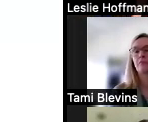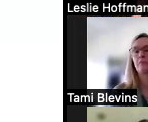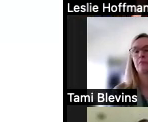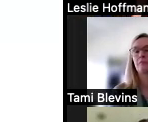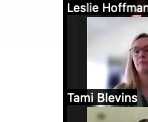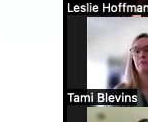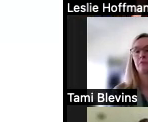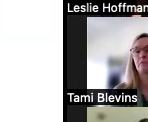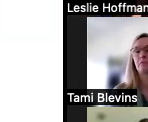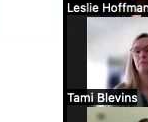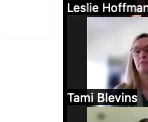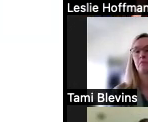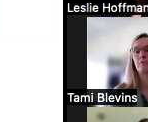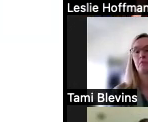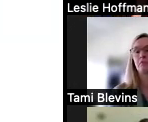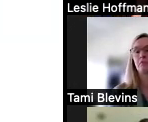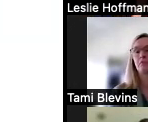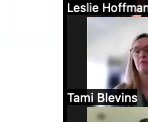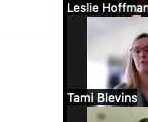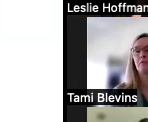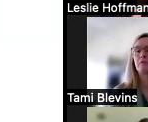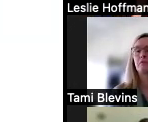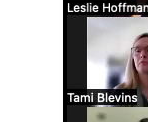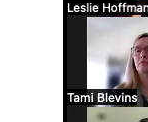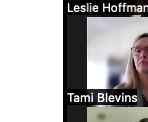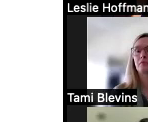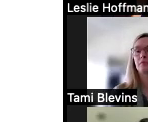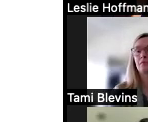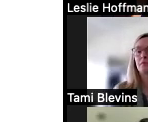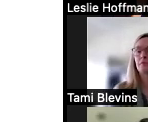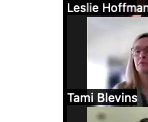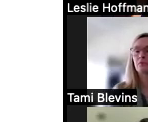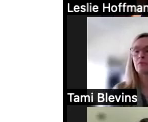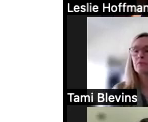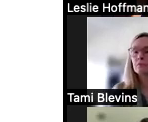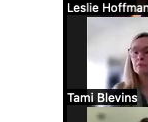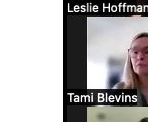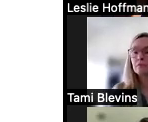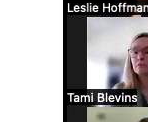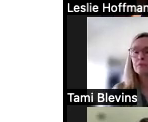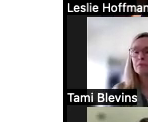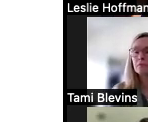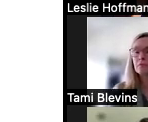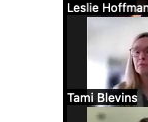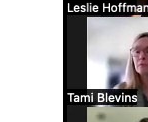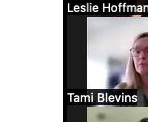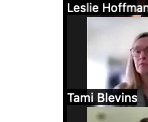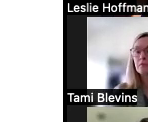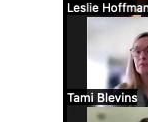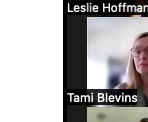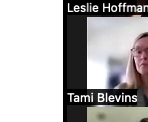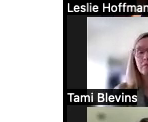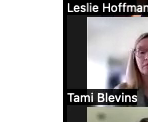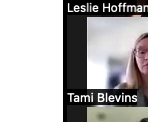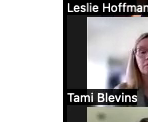getting those services sooner and supporting providers with those referrals. And I will pass it to